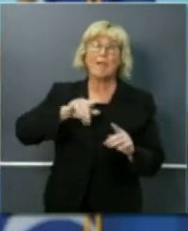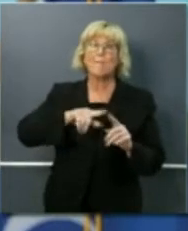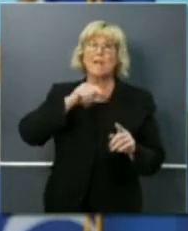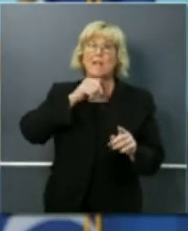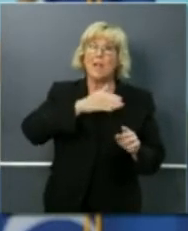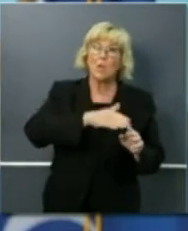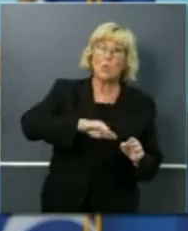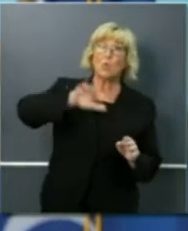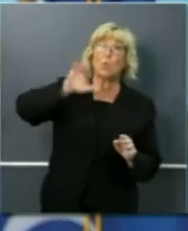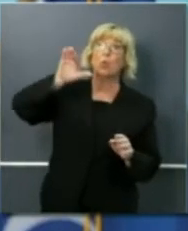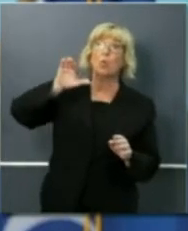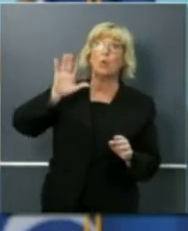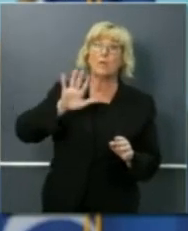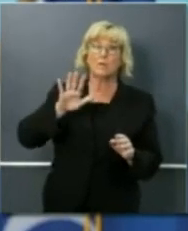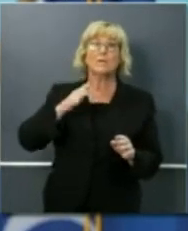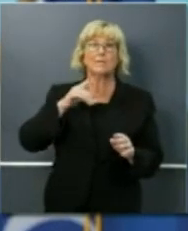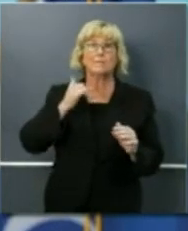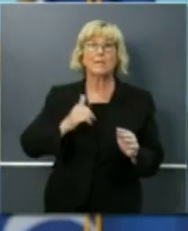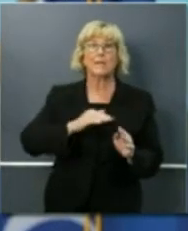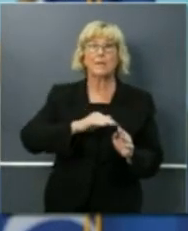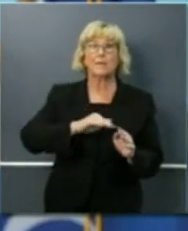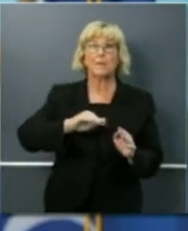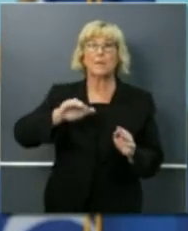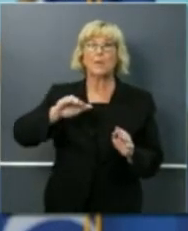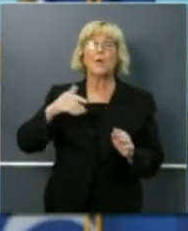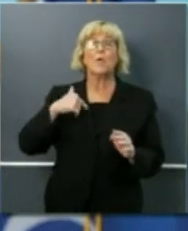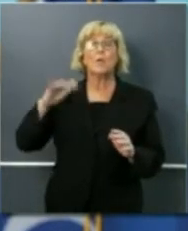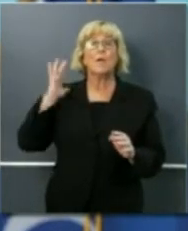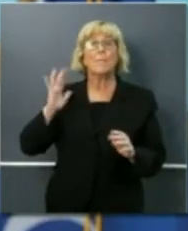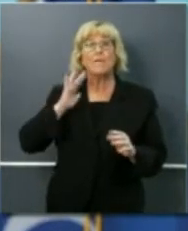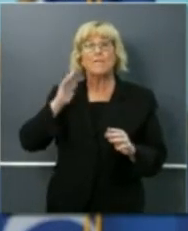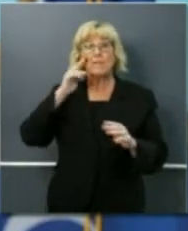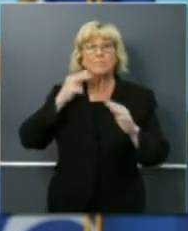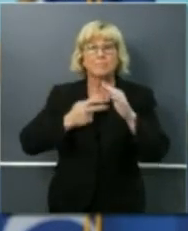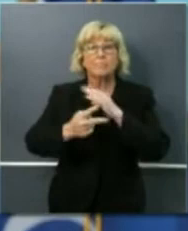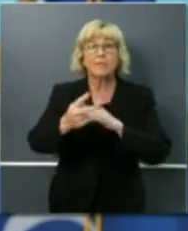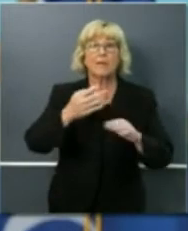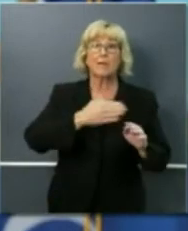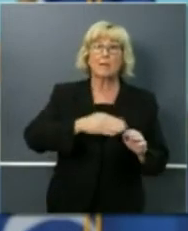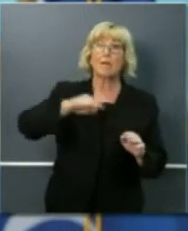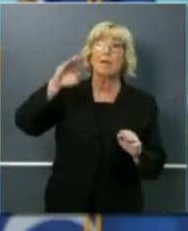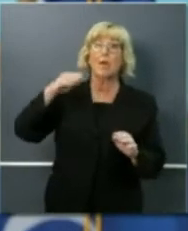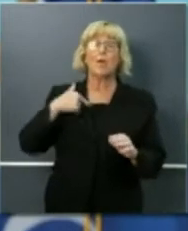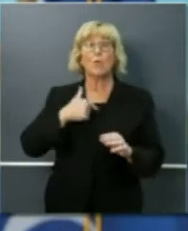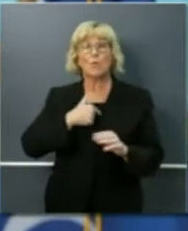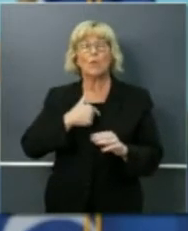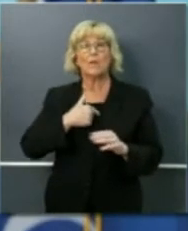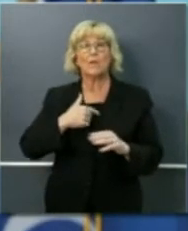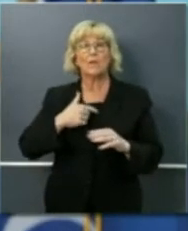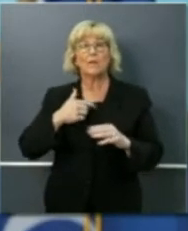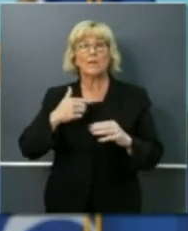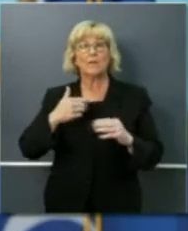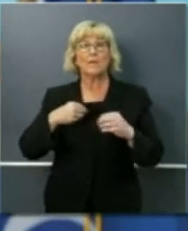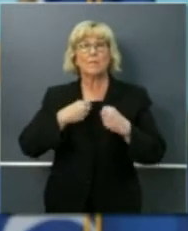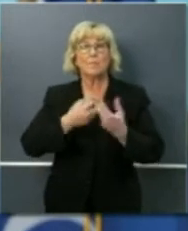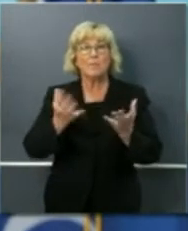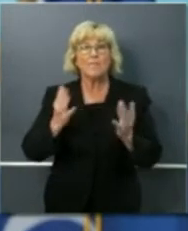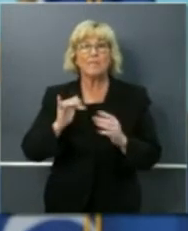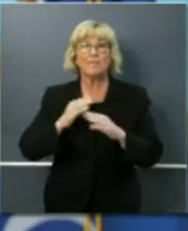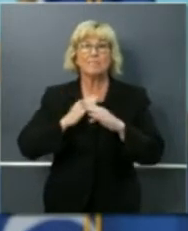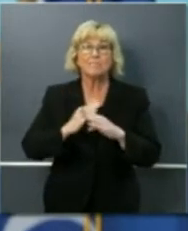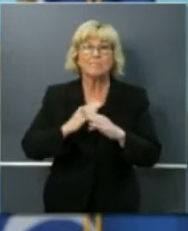slope that originally was projected without the kind of interventions, these non-pharmaceutical interventions like